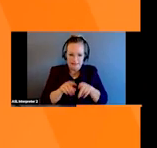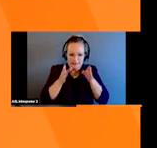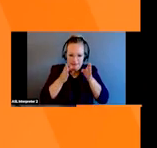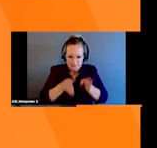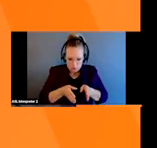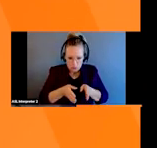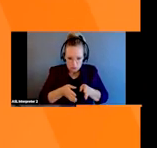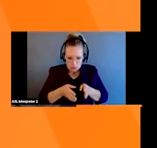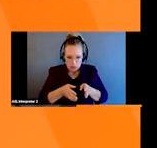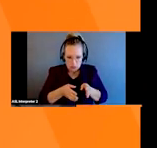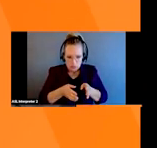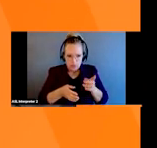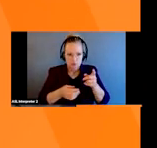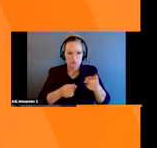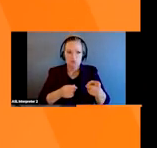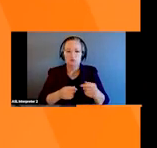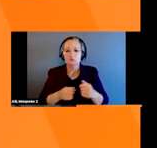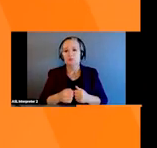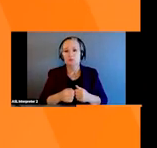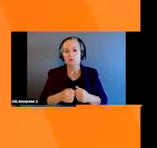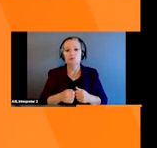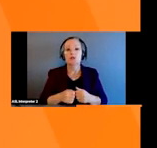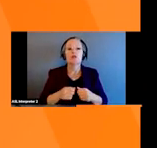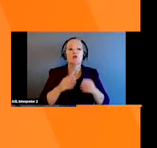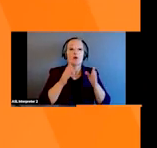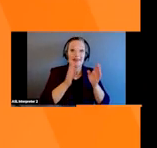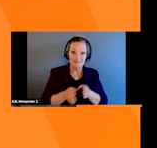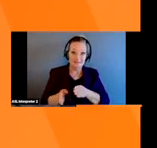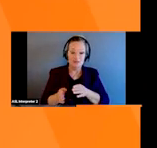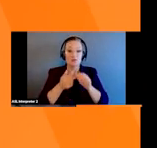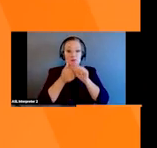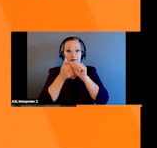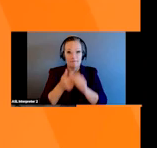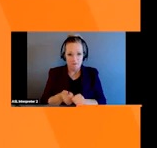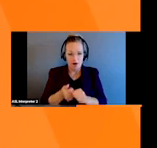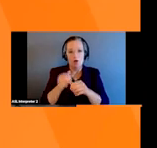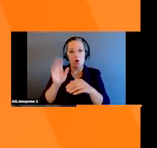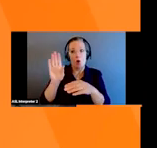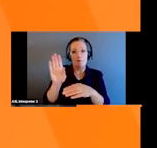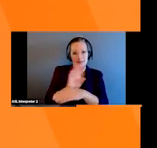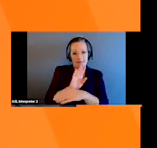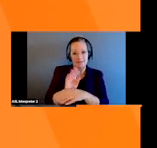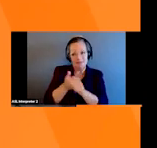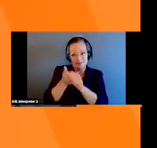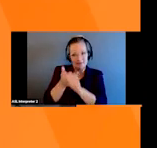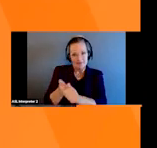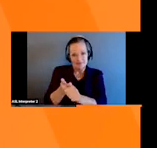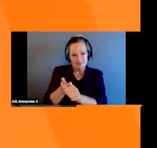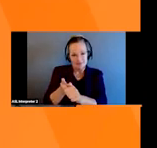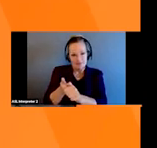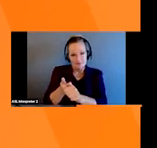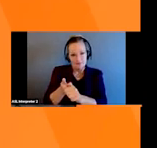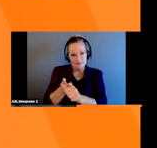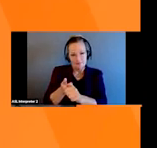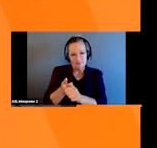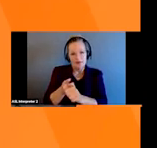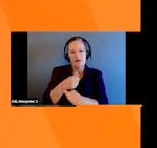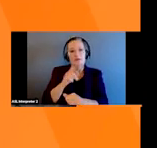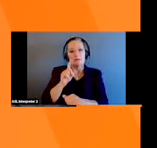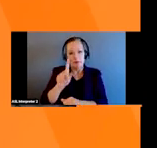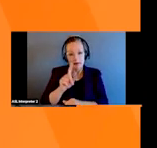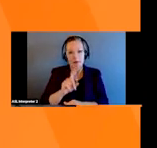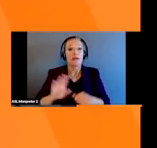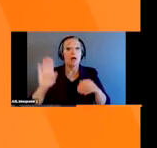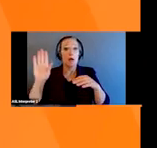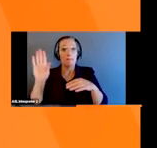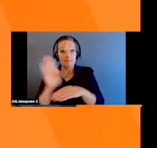now. Individuals can follow businesses. Businesses, like, so when I log into my 2H Media account,